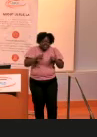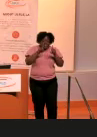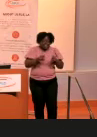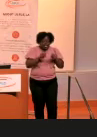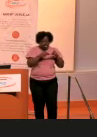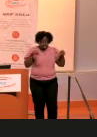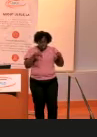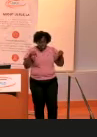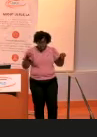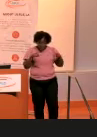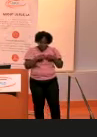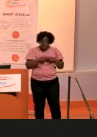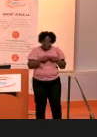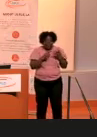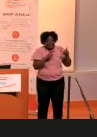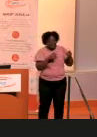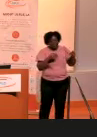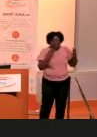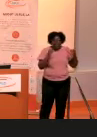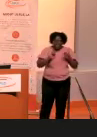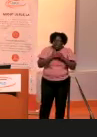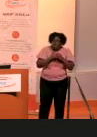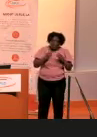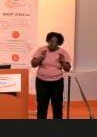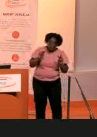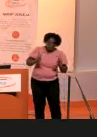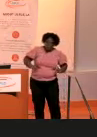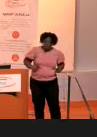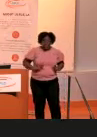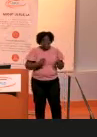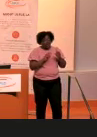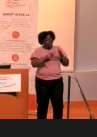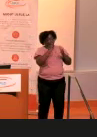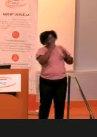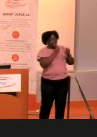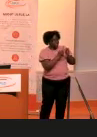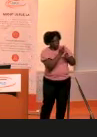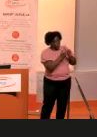go to the doctor? Or how do you watch your kidneys if I only see my doctor twice a year? Yeah.